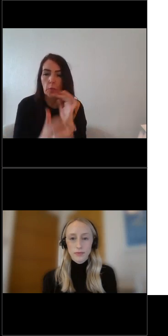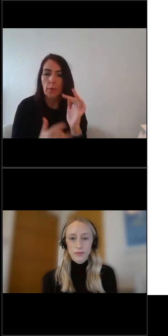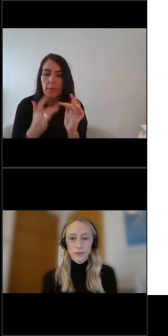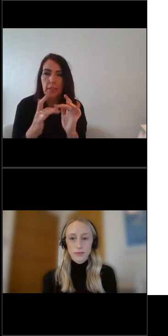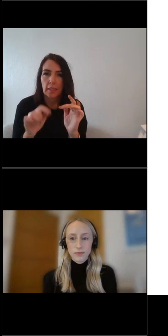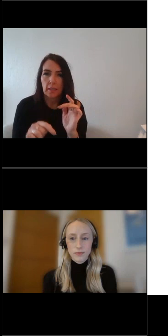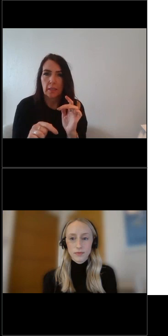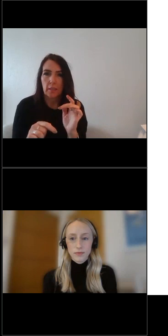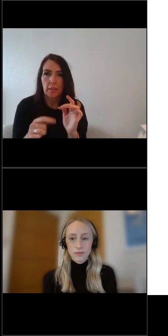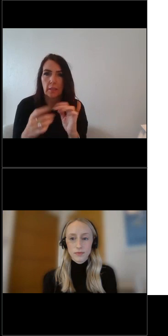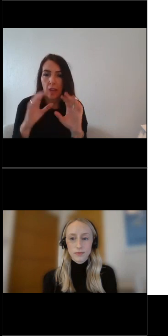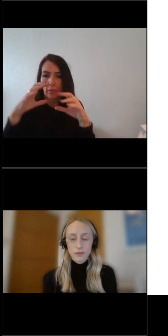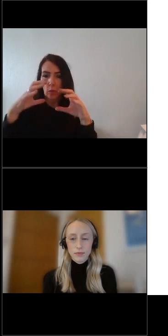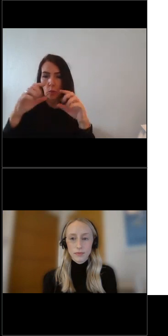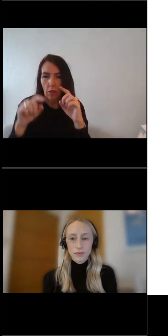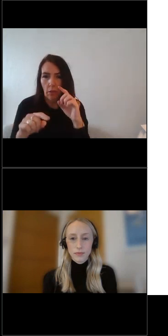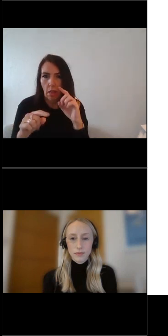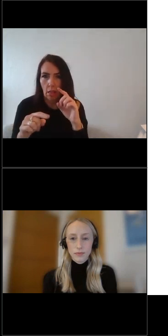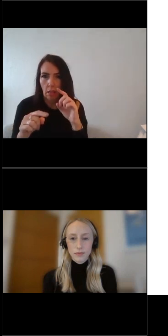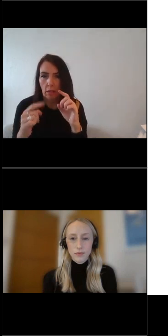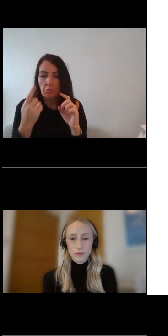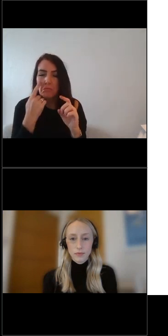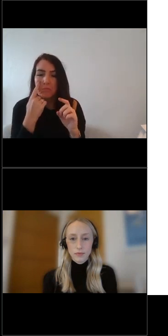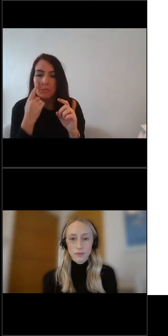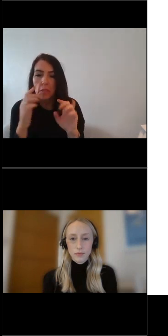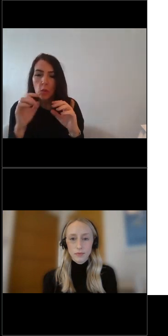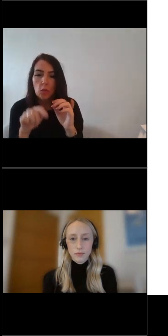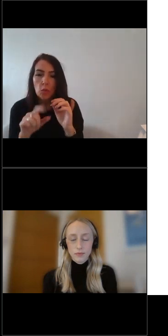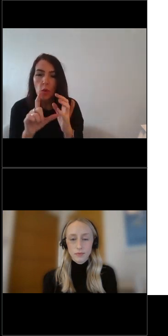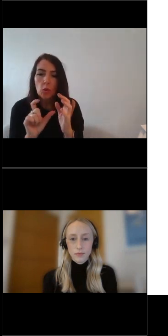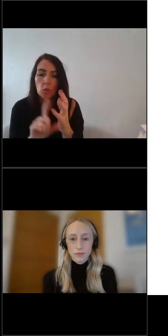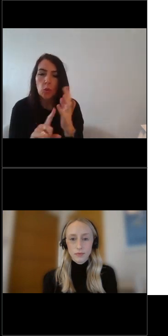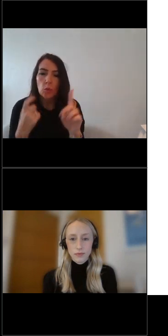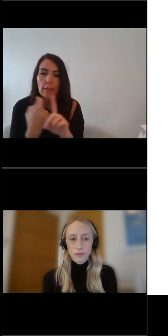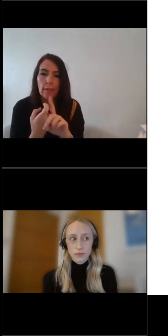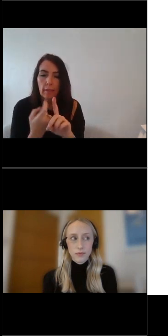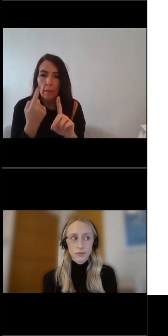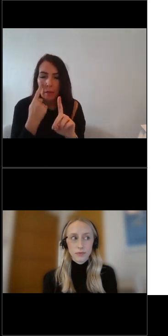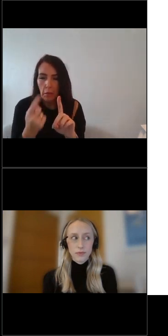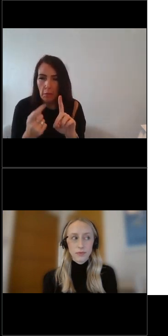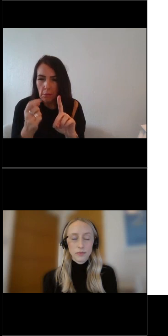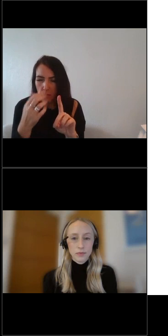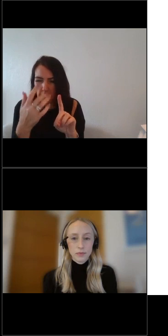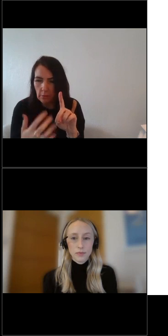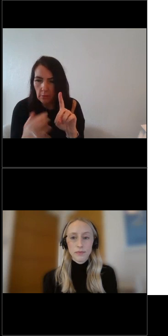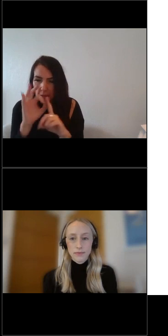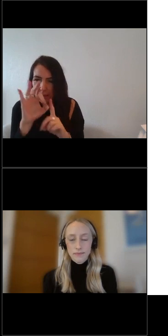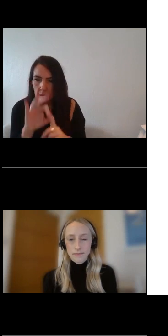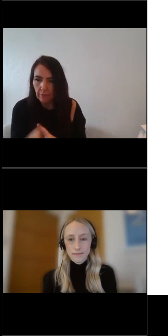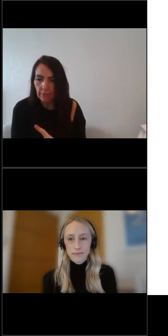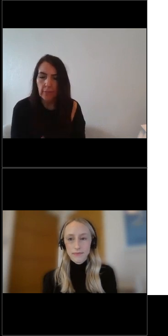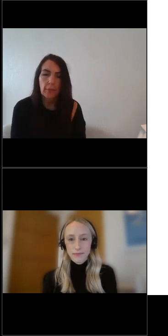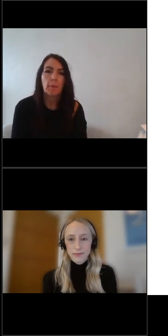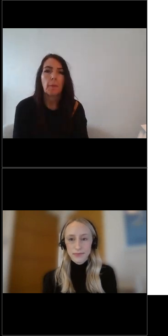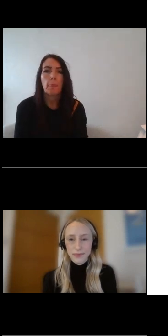if you Google plug-in van grant and go to the gov.uk, all of this is broken down in detail.